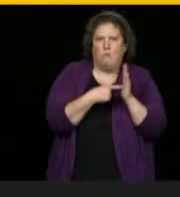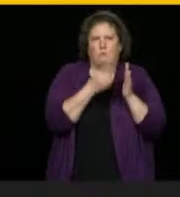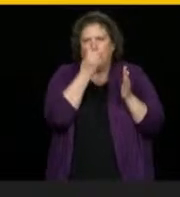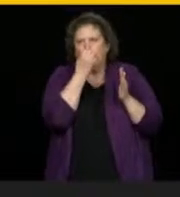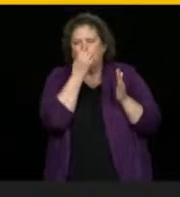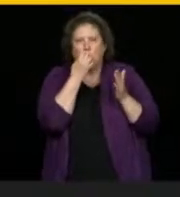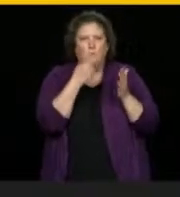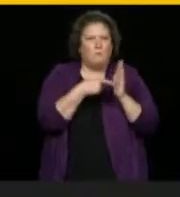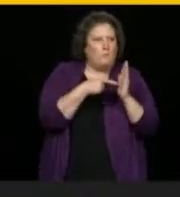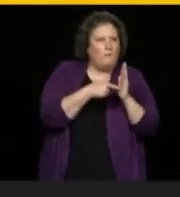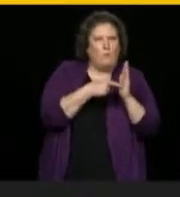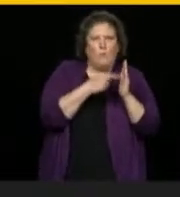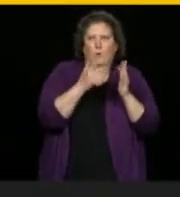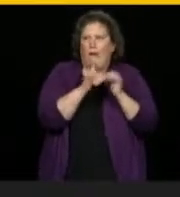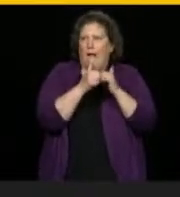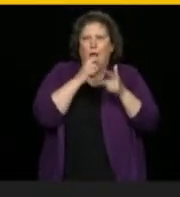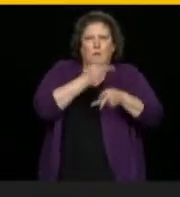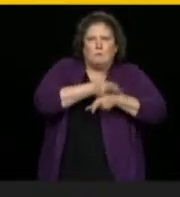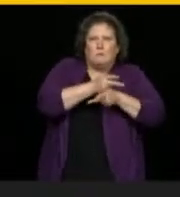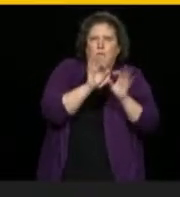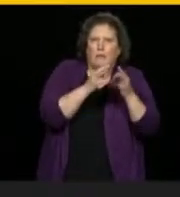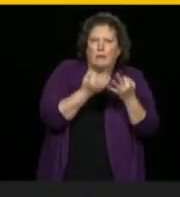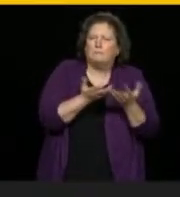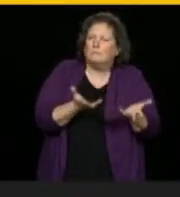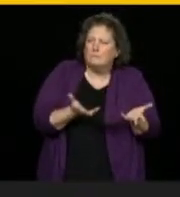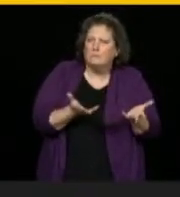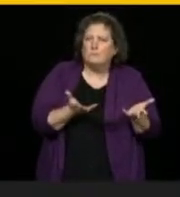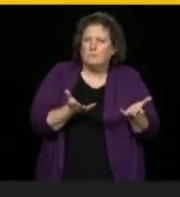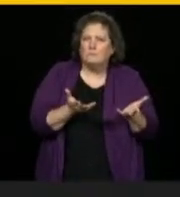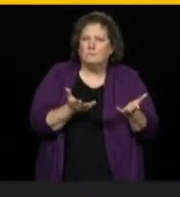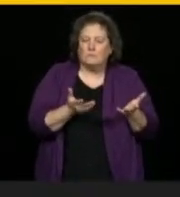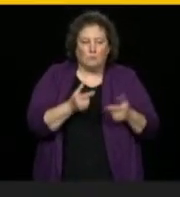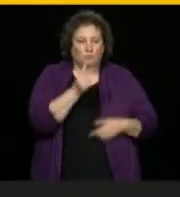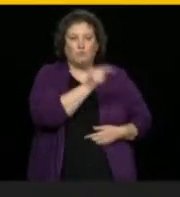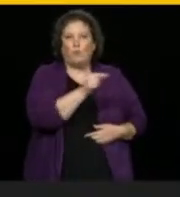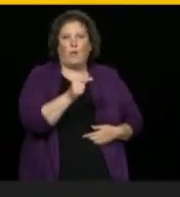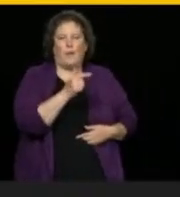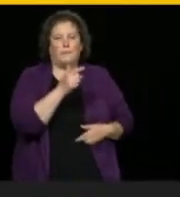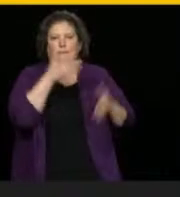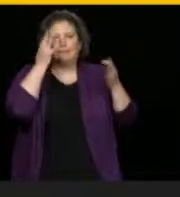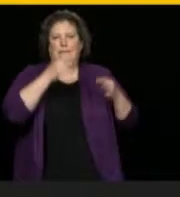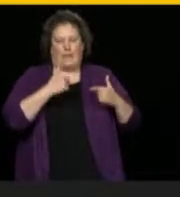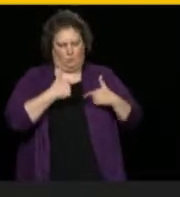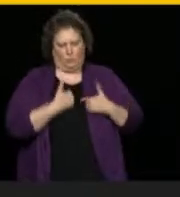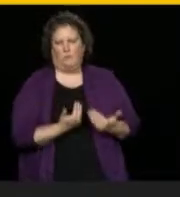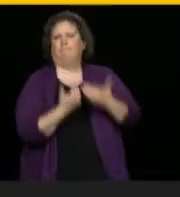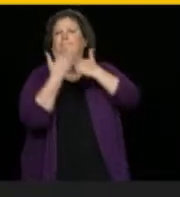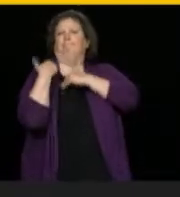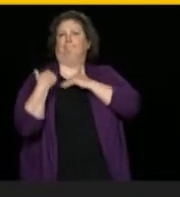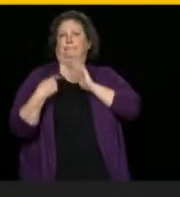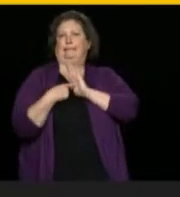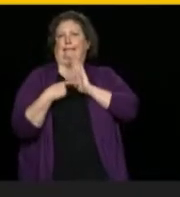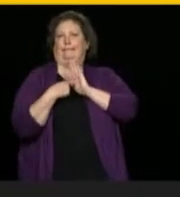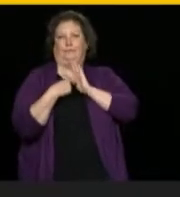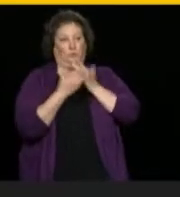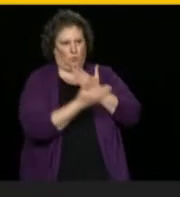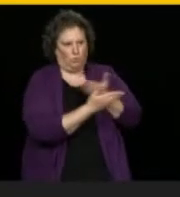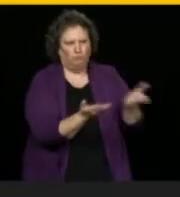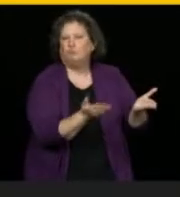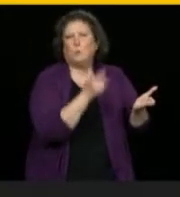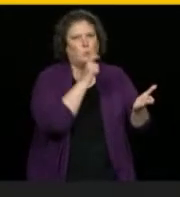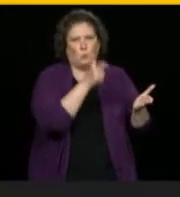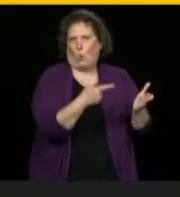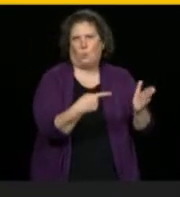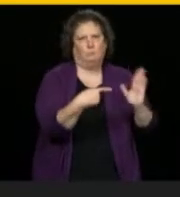ones. We took on debt so Canadians wouldn't have to. And we can be confident about